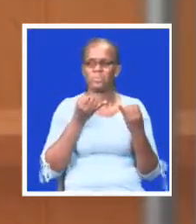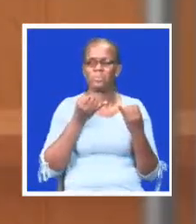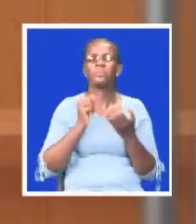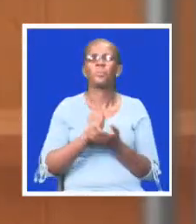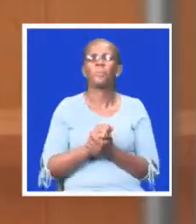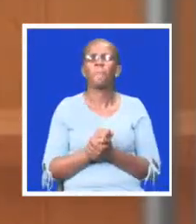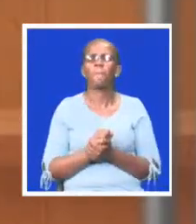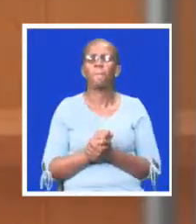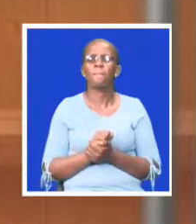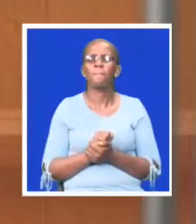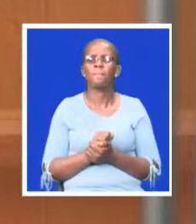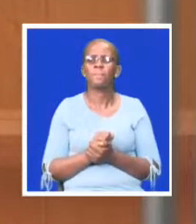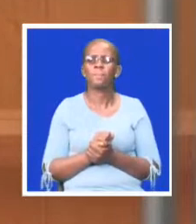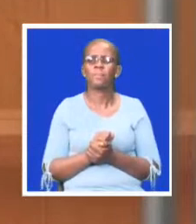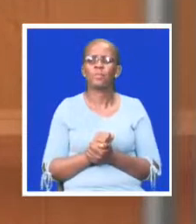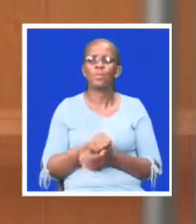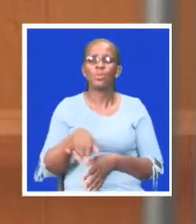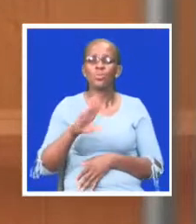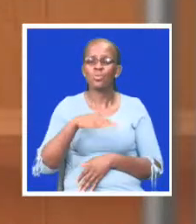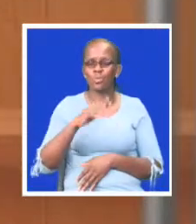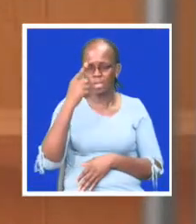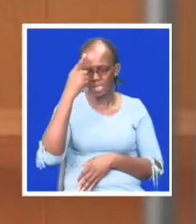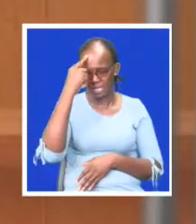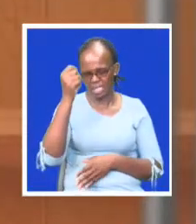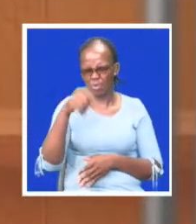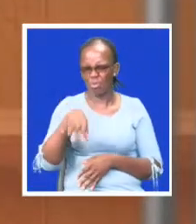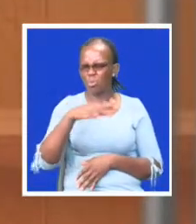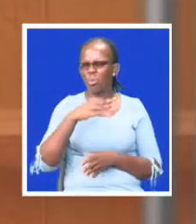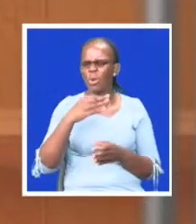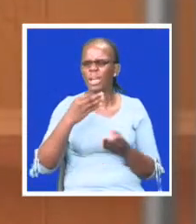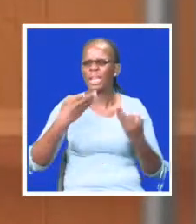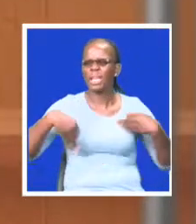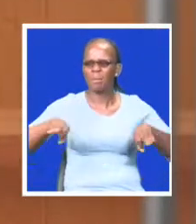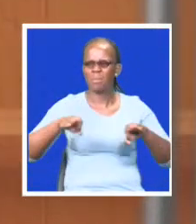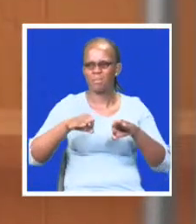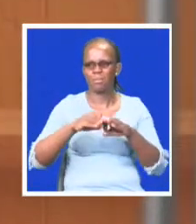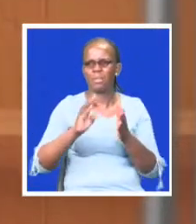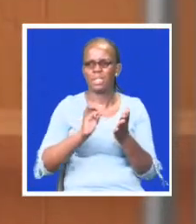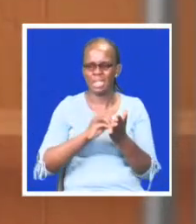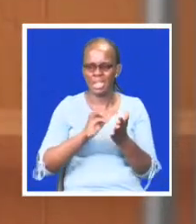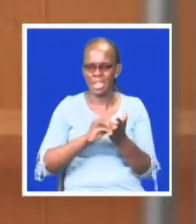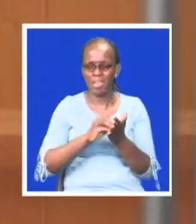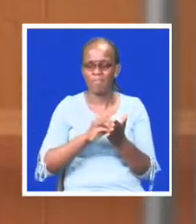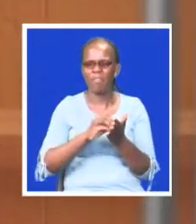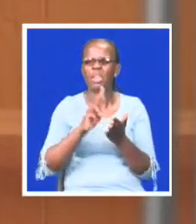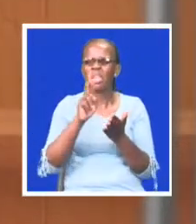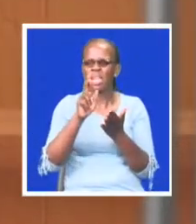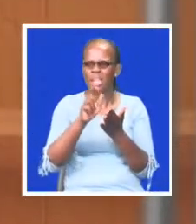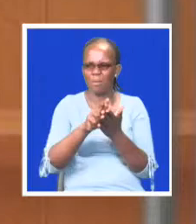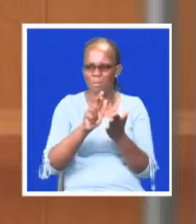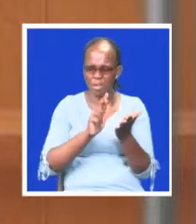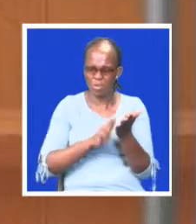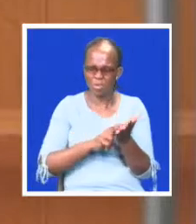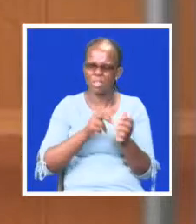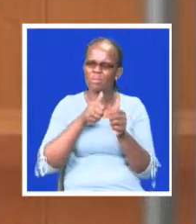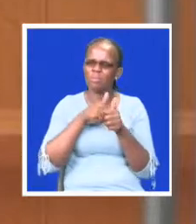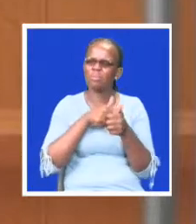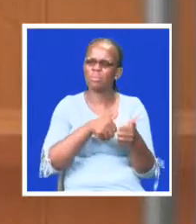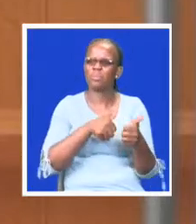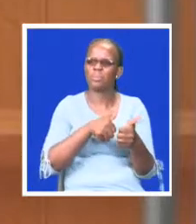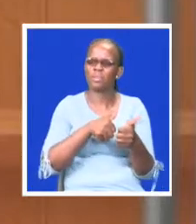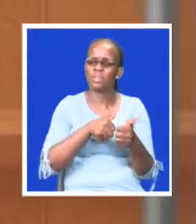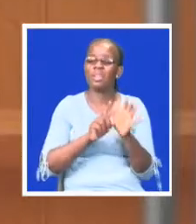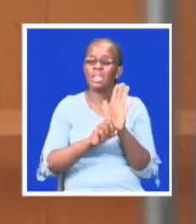You are aware that every family has rules to be followed. E.g., You must not